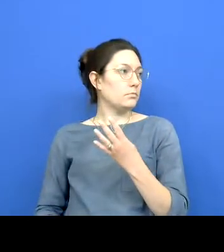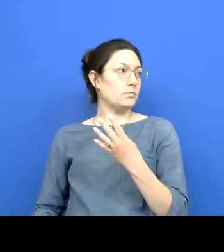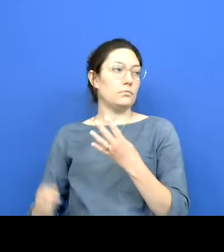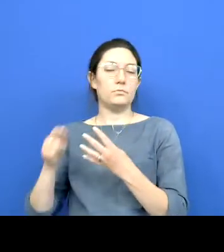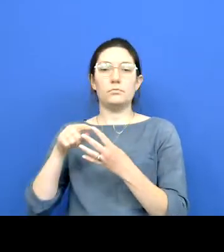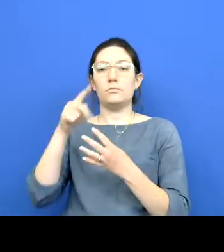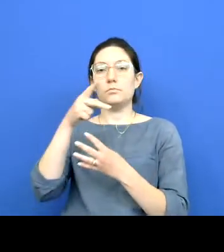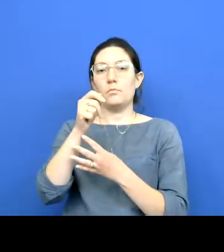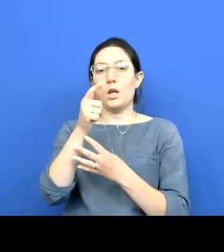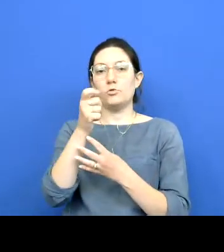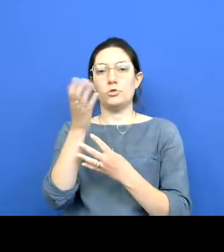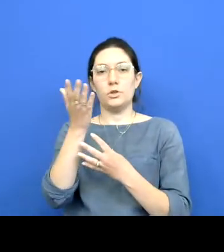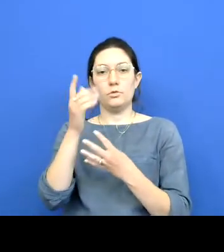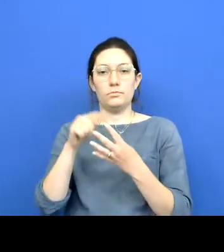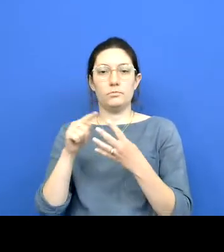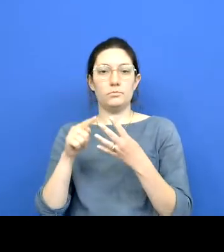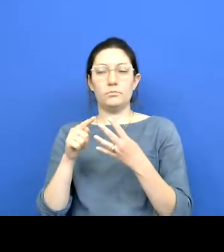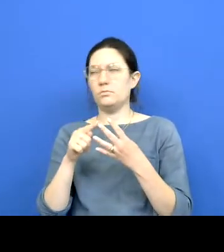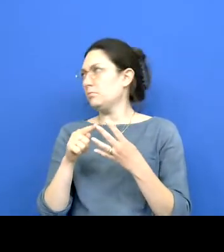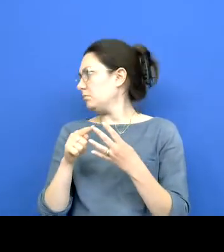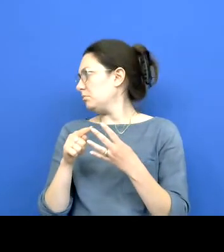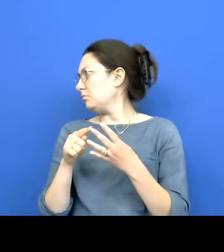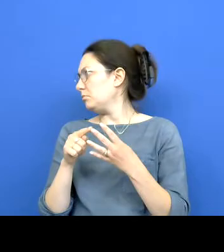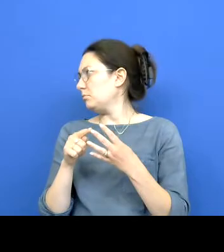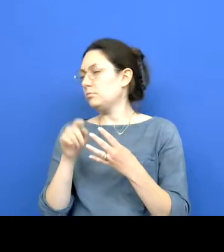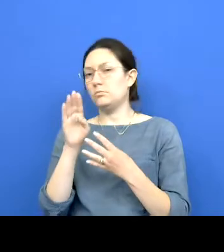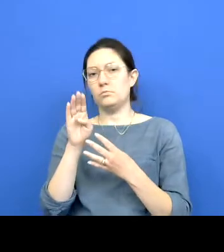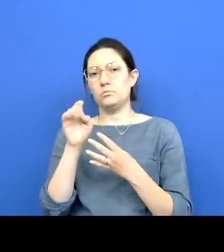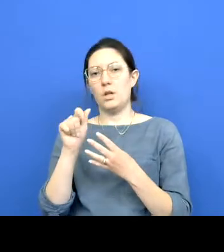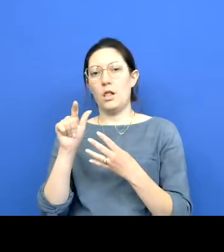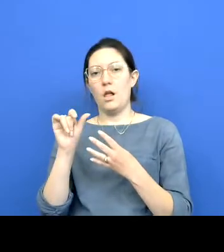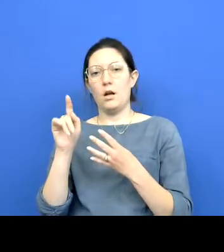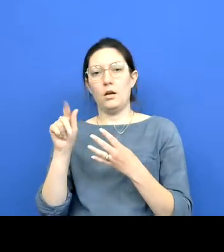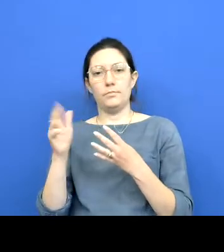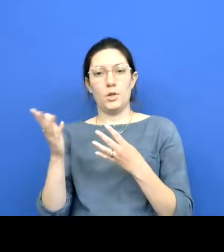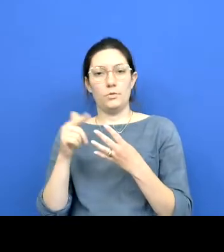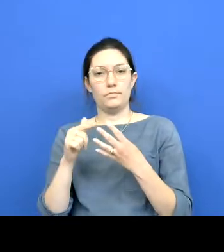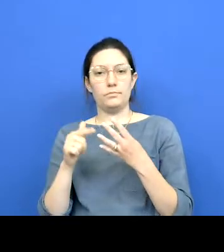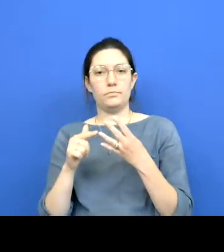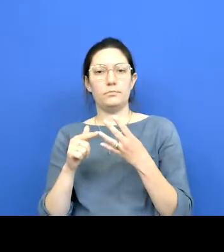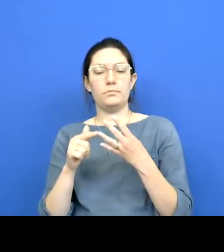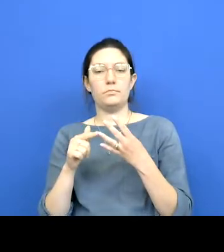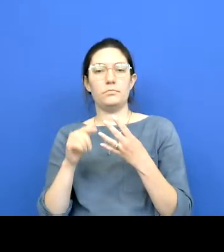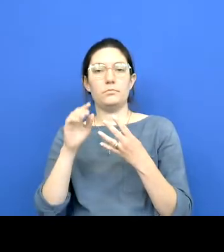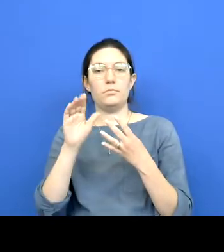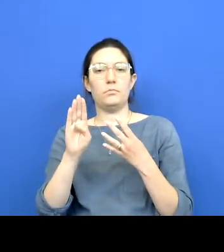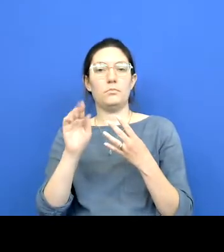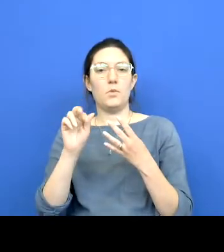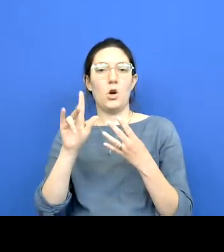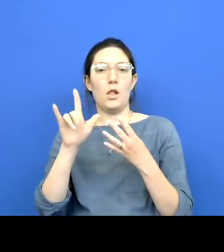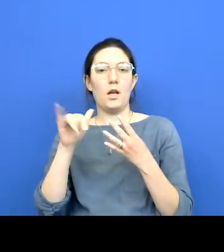Councilmember Page, Here. Councilmember Belanca, Here. Councilmember Barley,